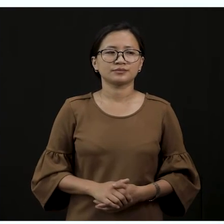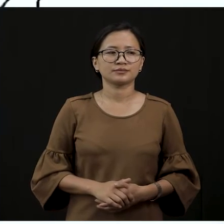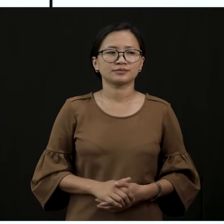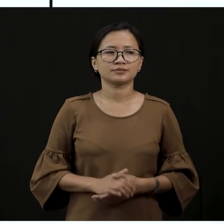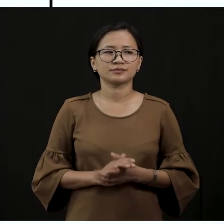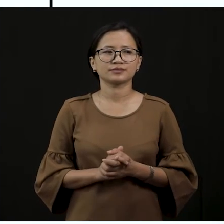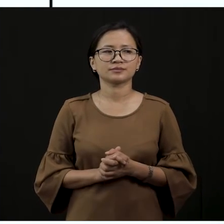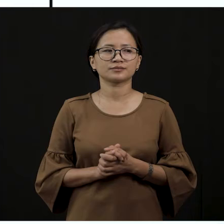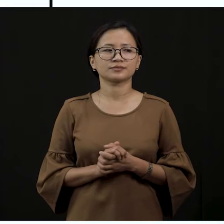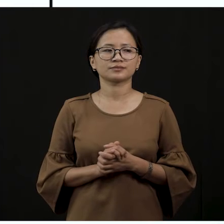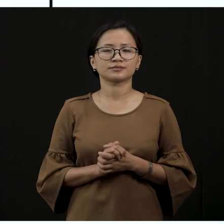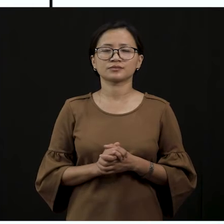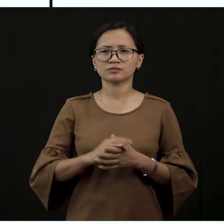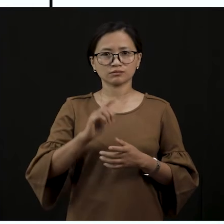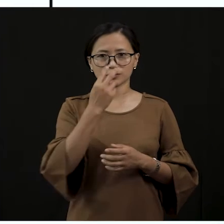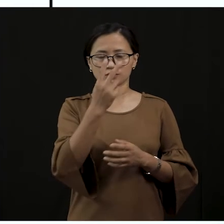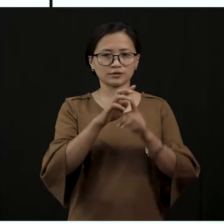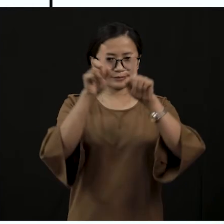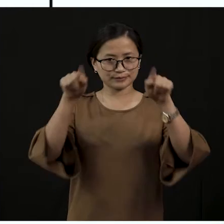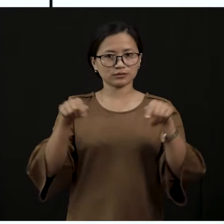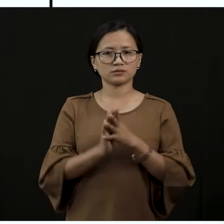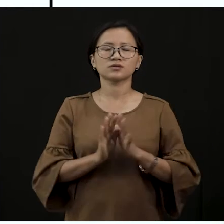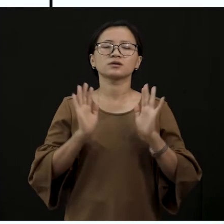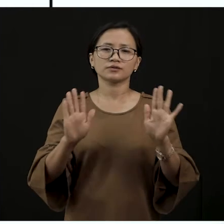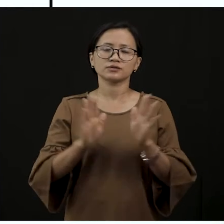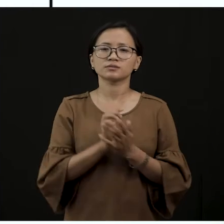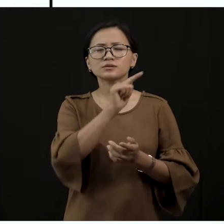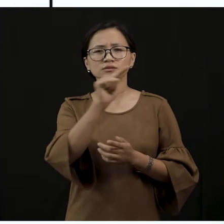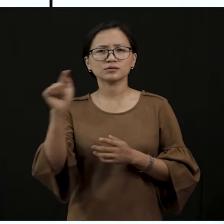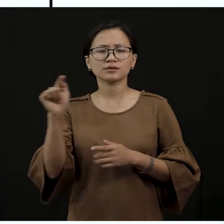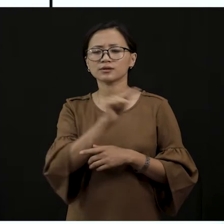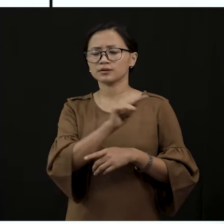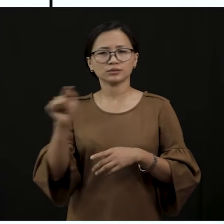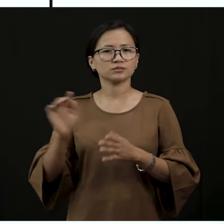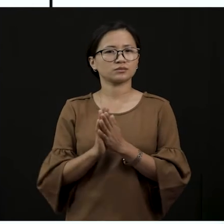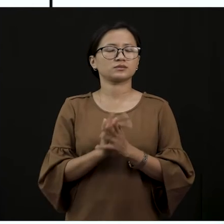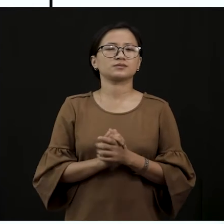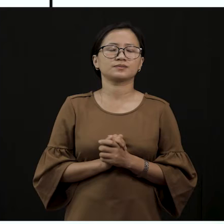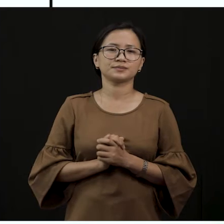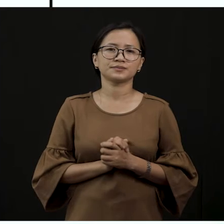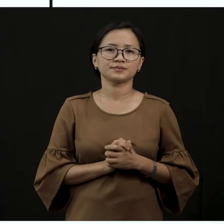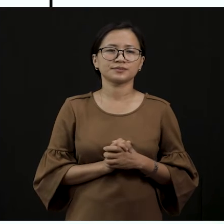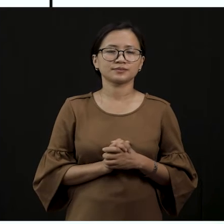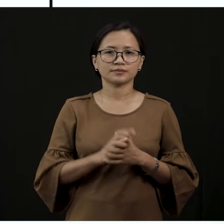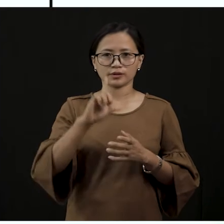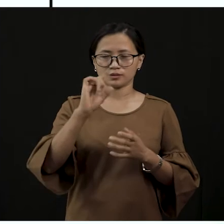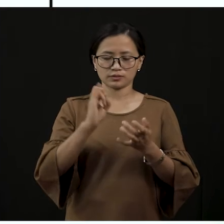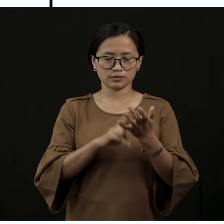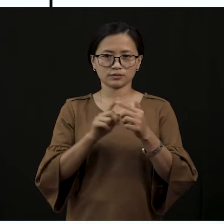Then these are some straight lines. Look here. These all are straight lines.